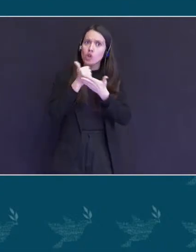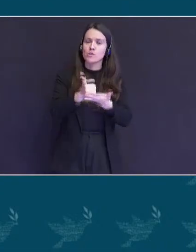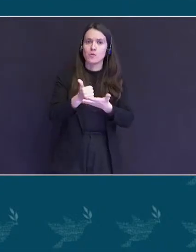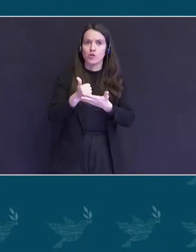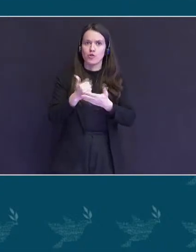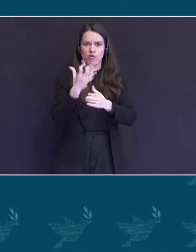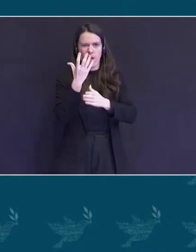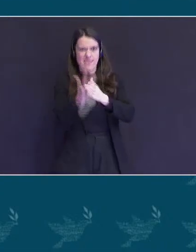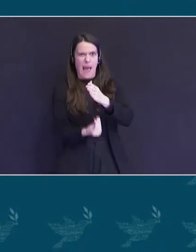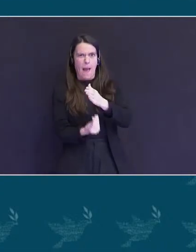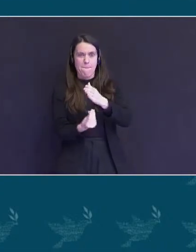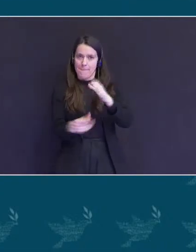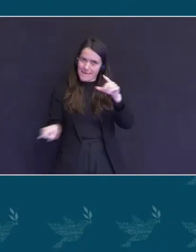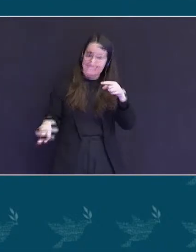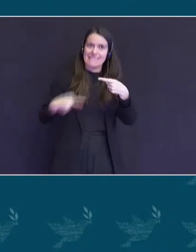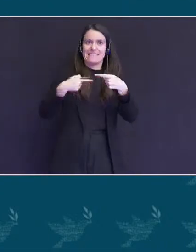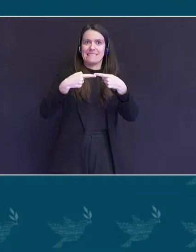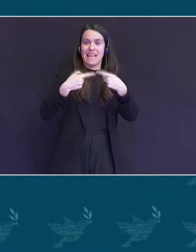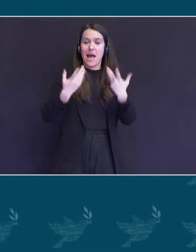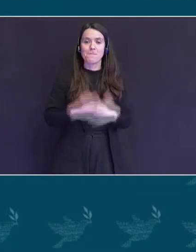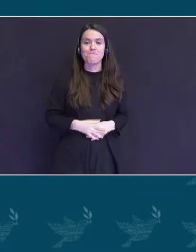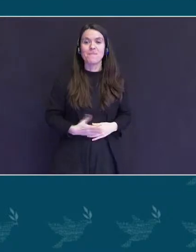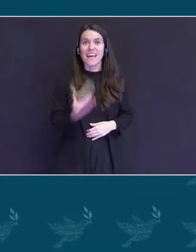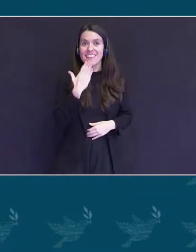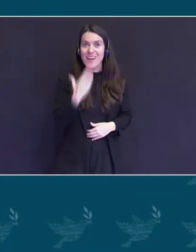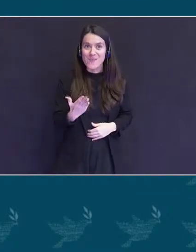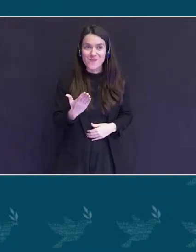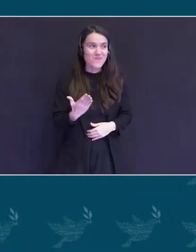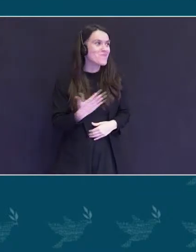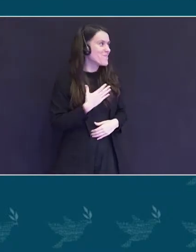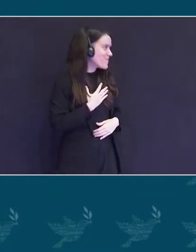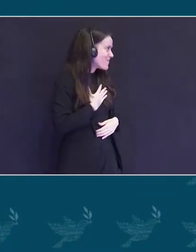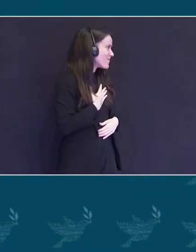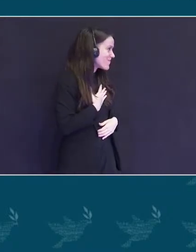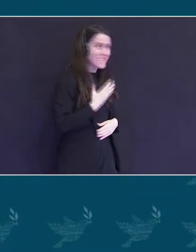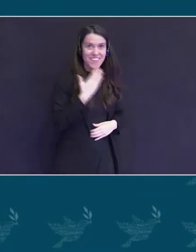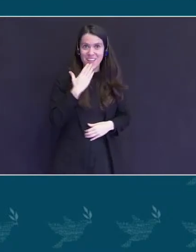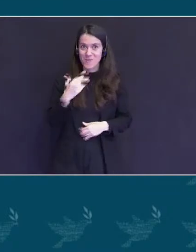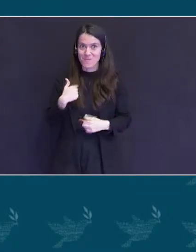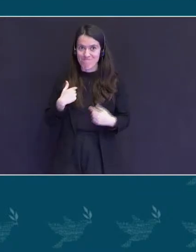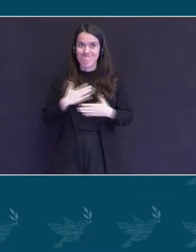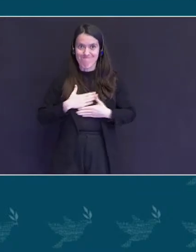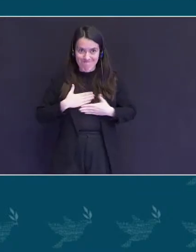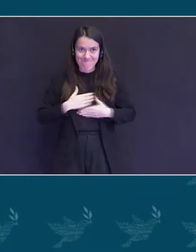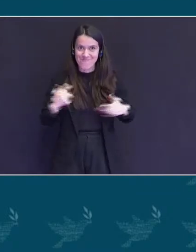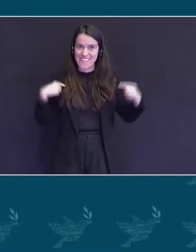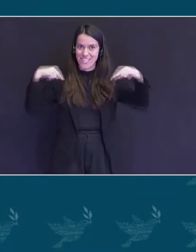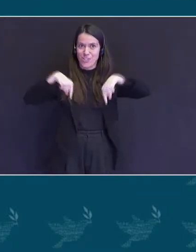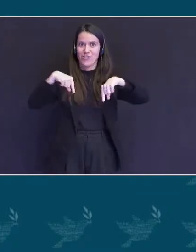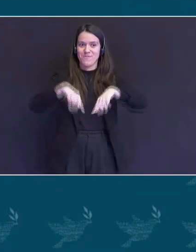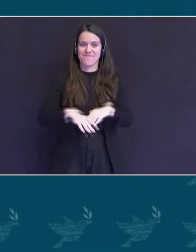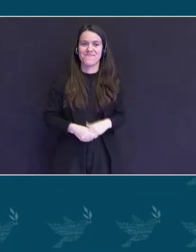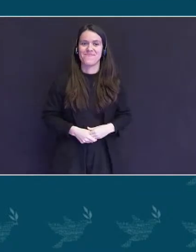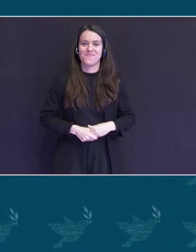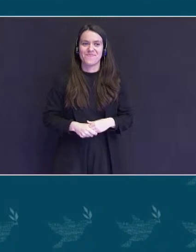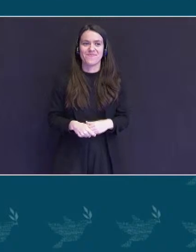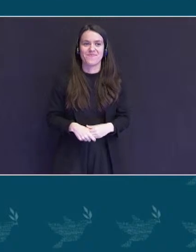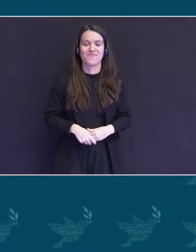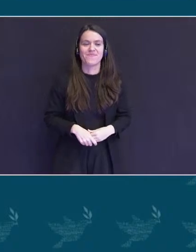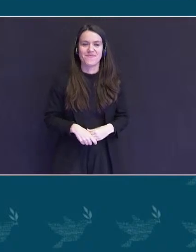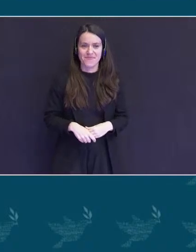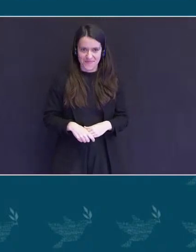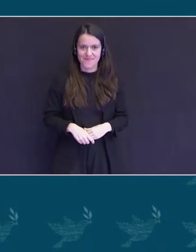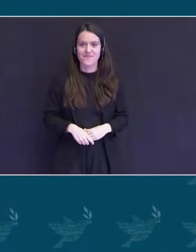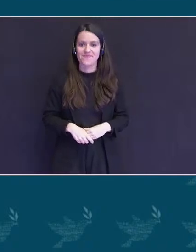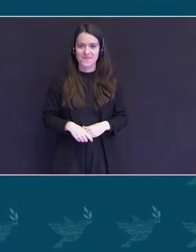Thank you, Natalie, for the question, and thank you. I'm really honored to be here. So, is my slide?